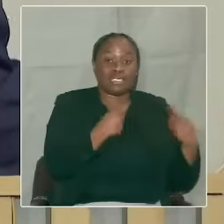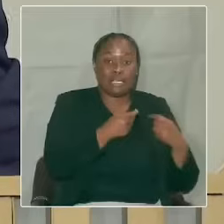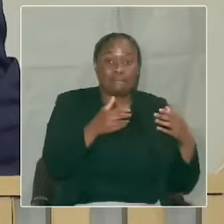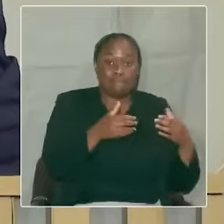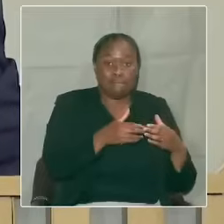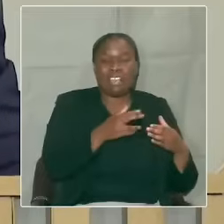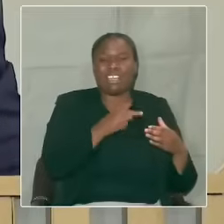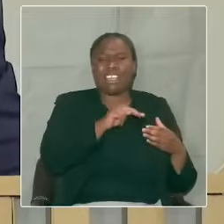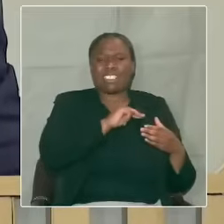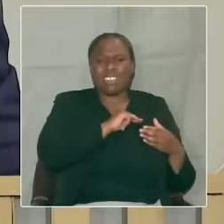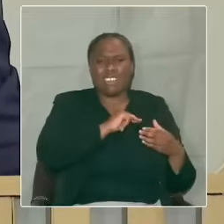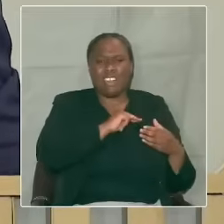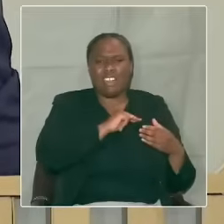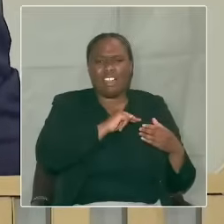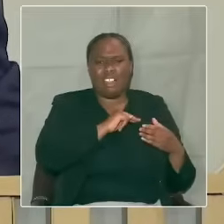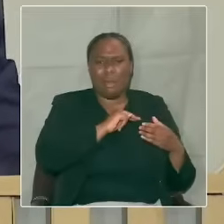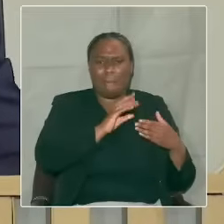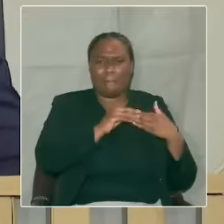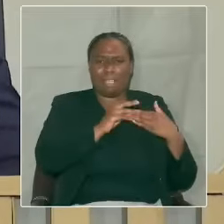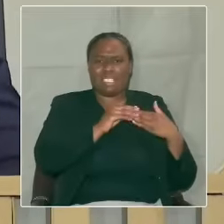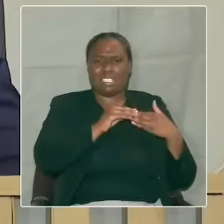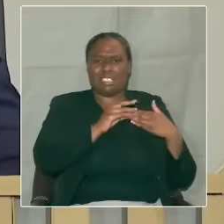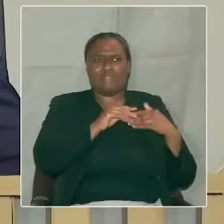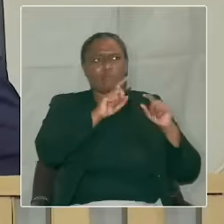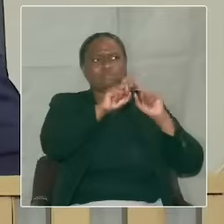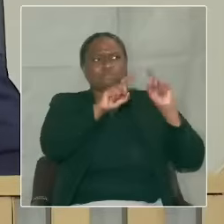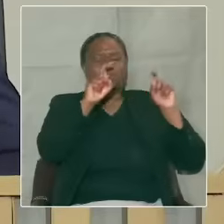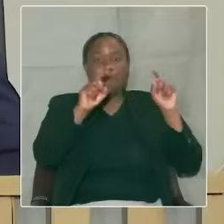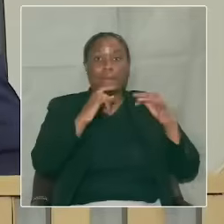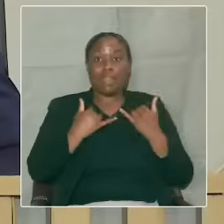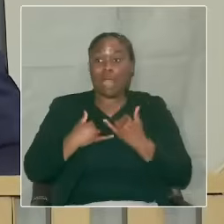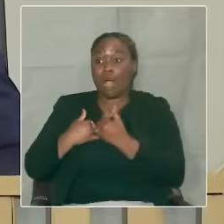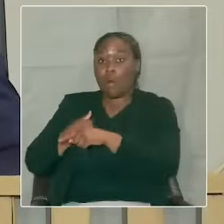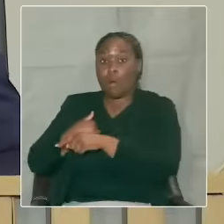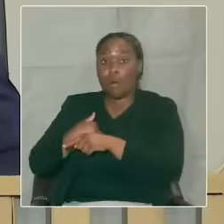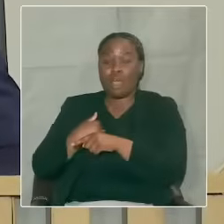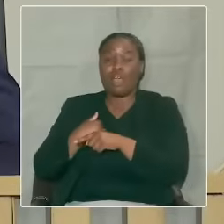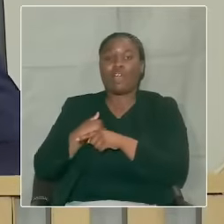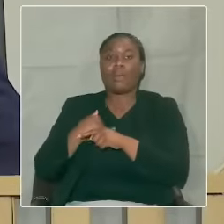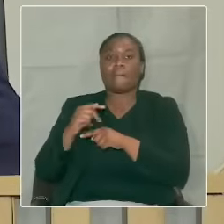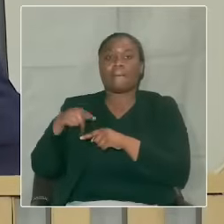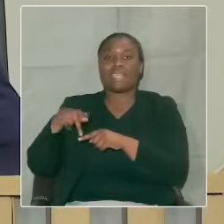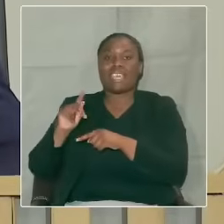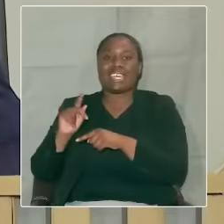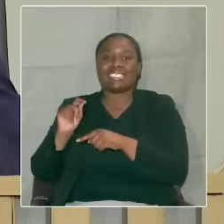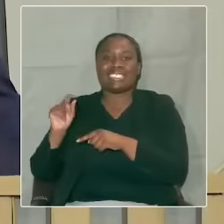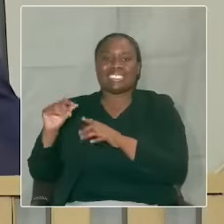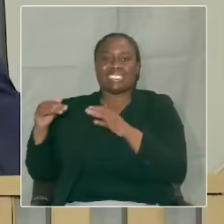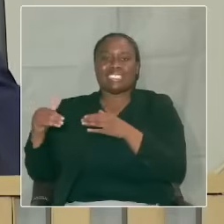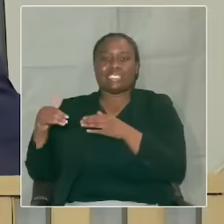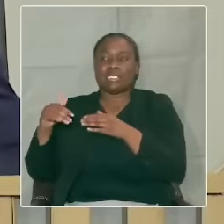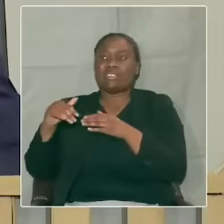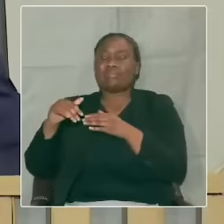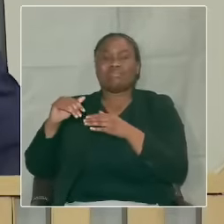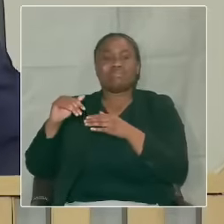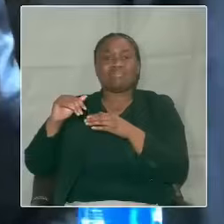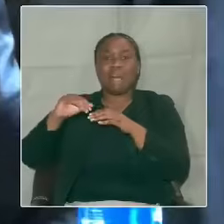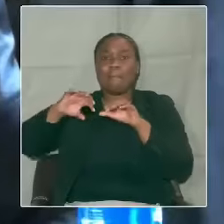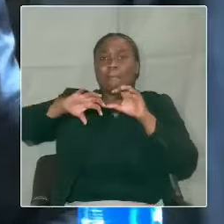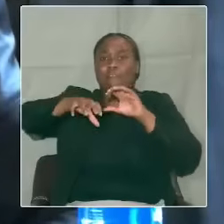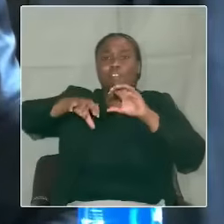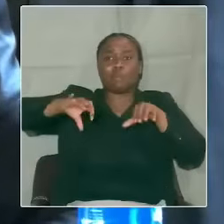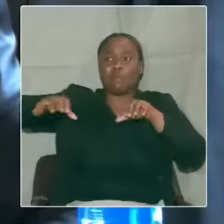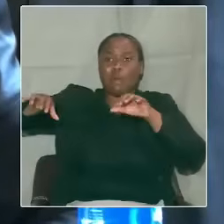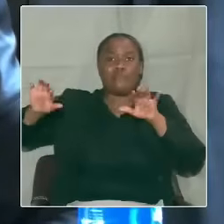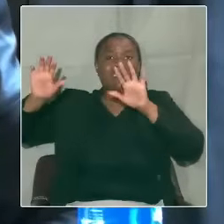from KwaZulu-Natal. Now this current PKTT consists of members from all provinces and national head